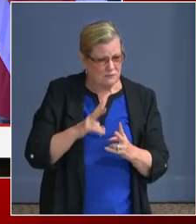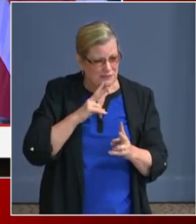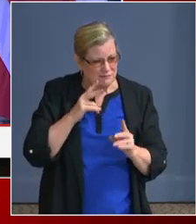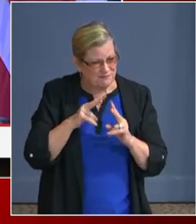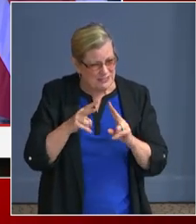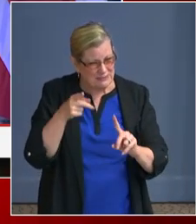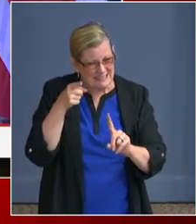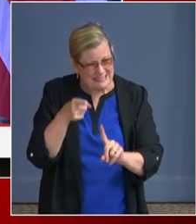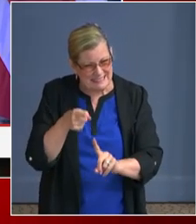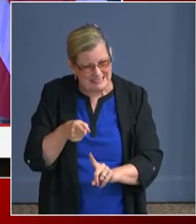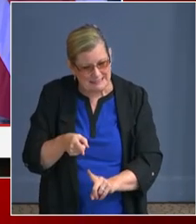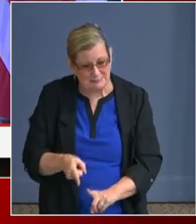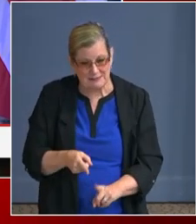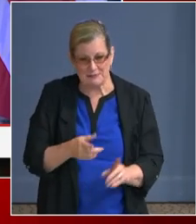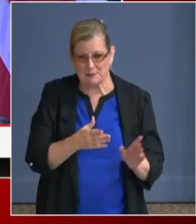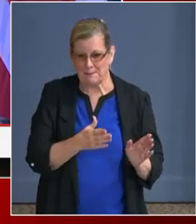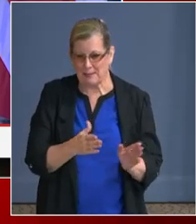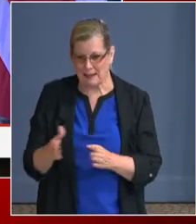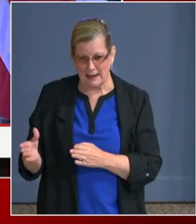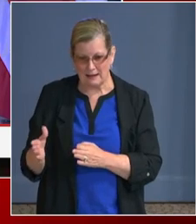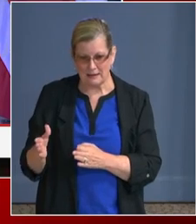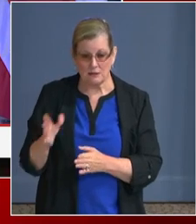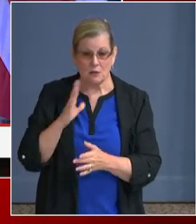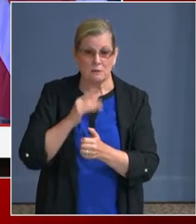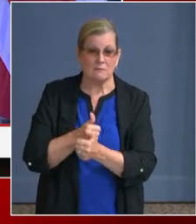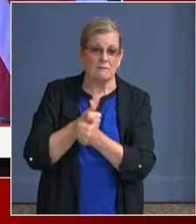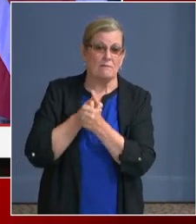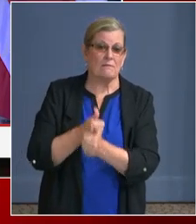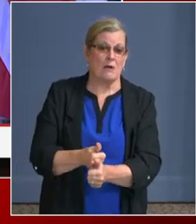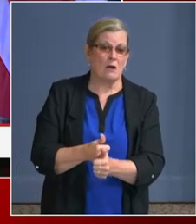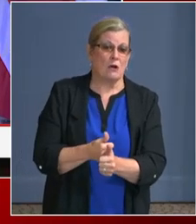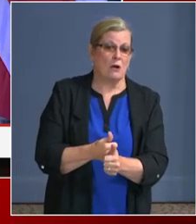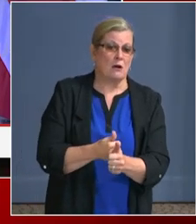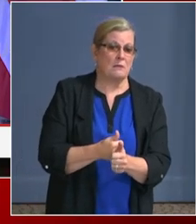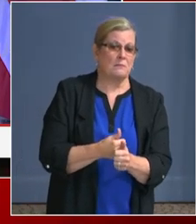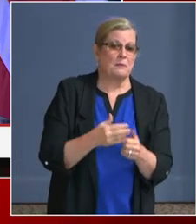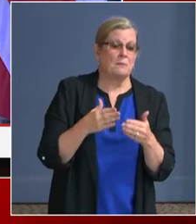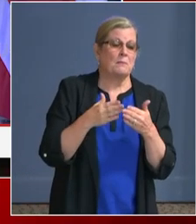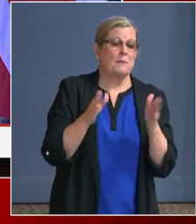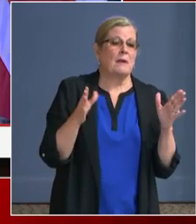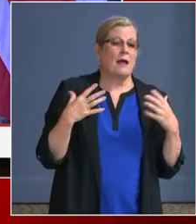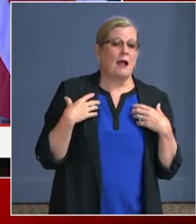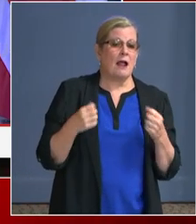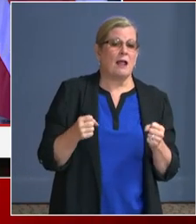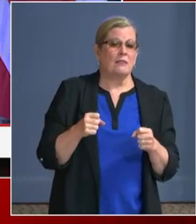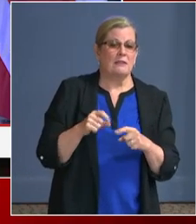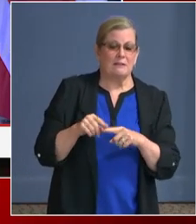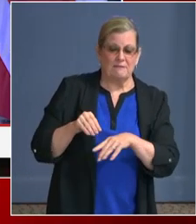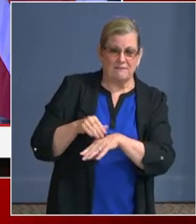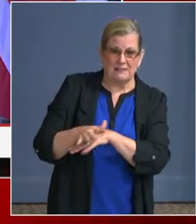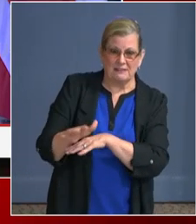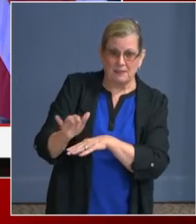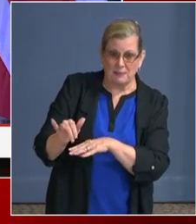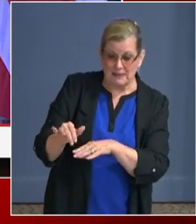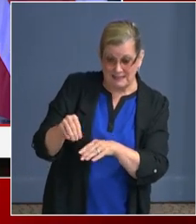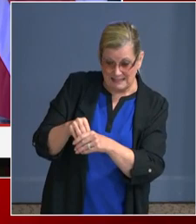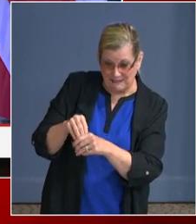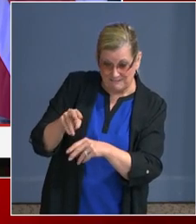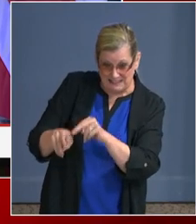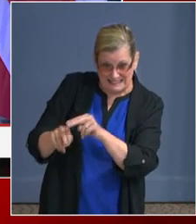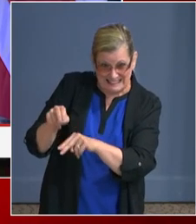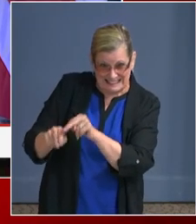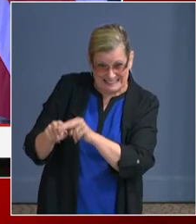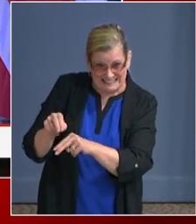plans on how they will adhere to public health guidelines in their facilities and to conduct